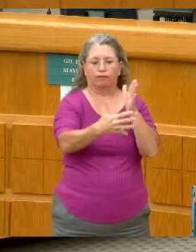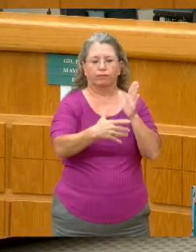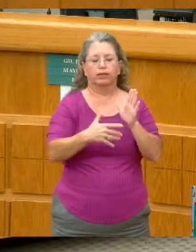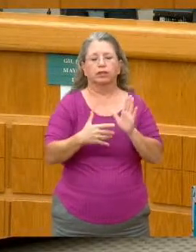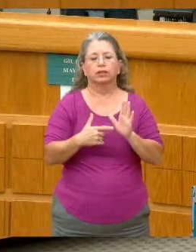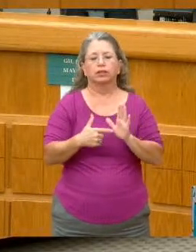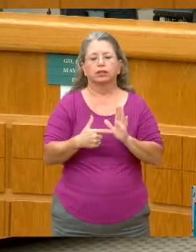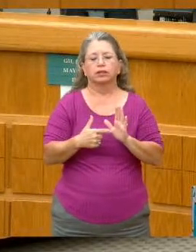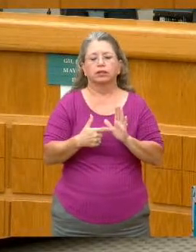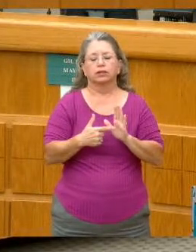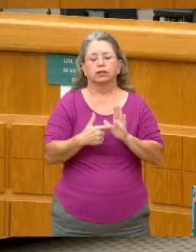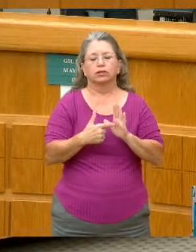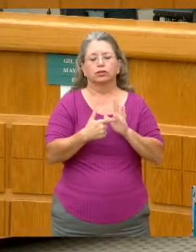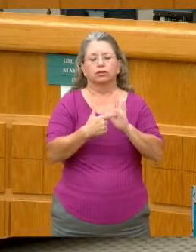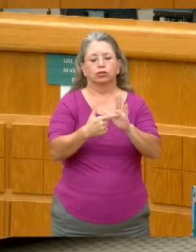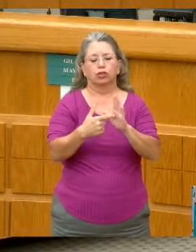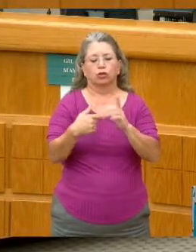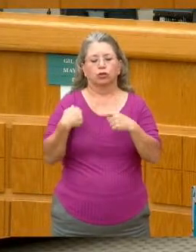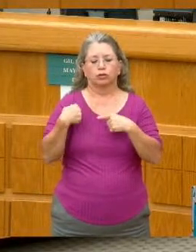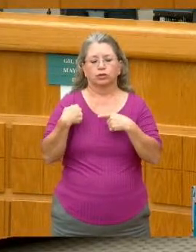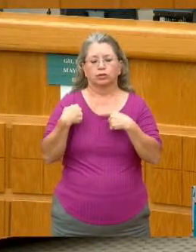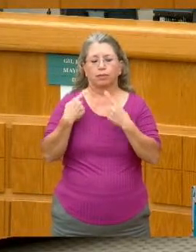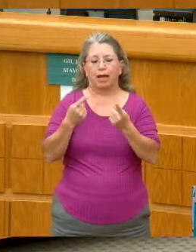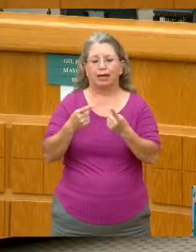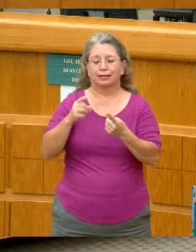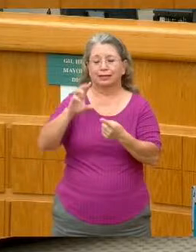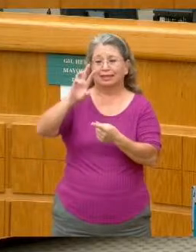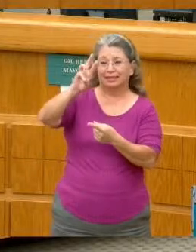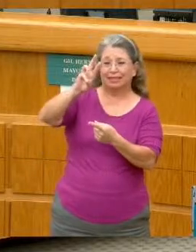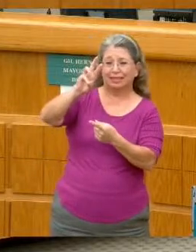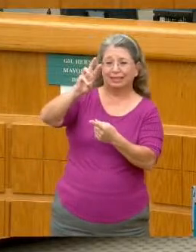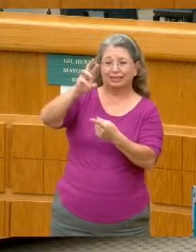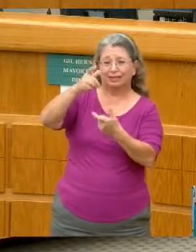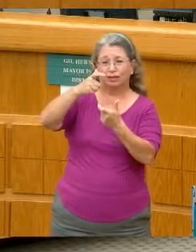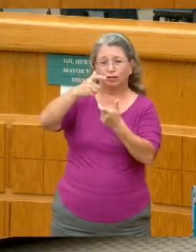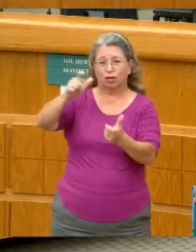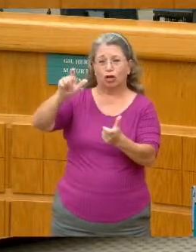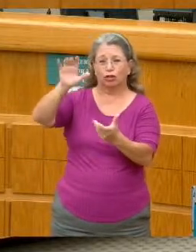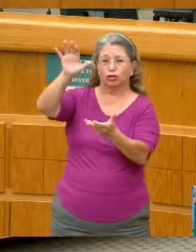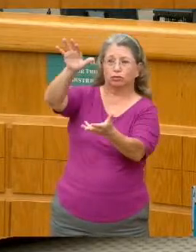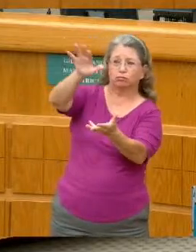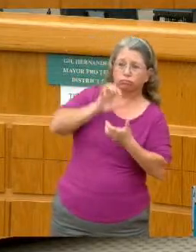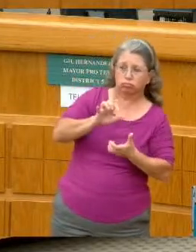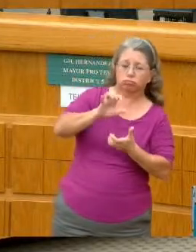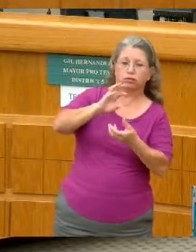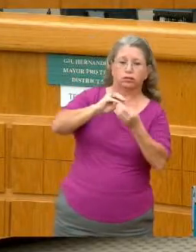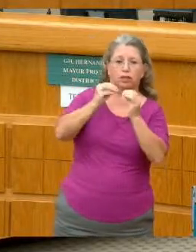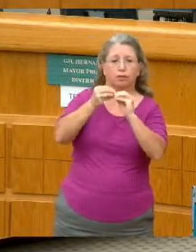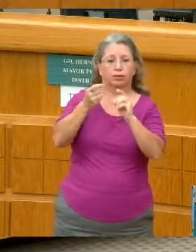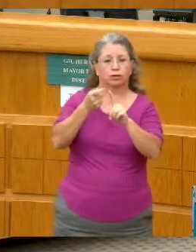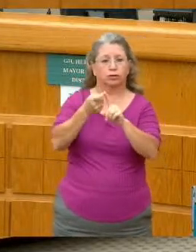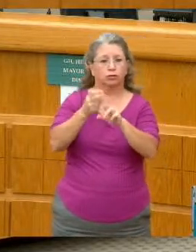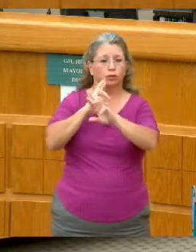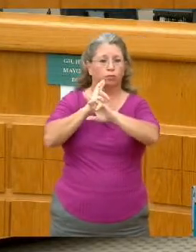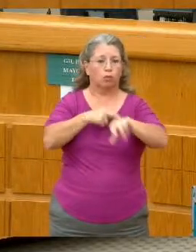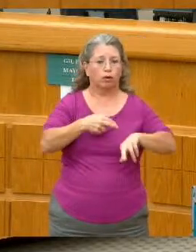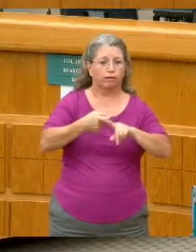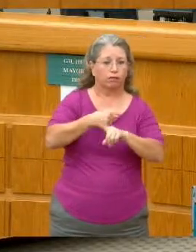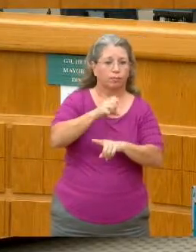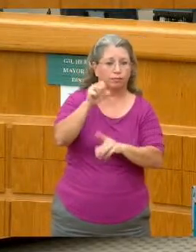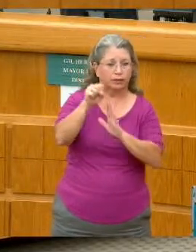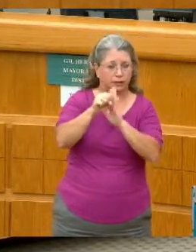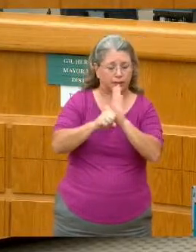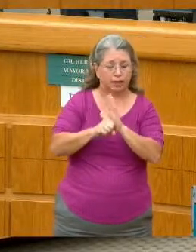last 6 large data drops that we got from the state. You can see them up here, or maybe you can see them. But